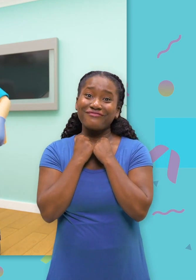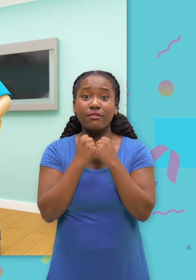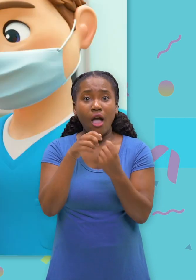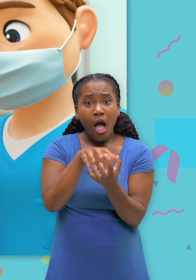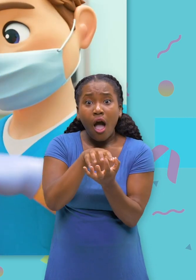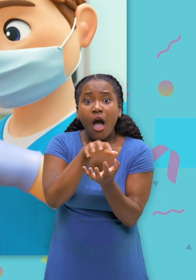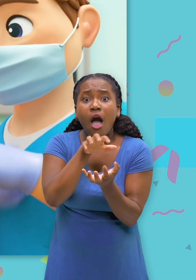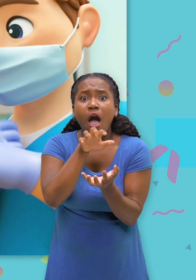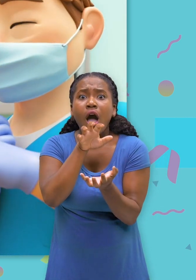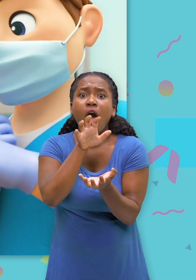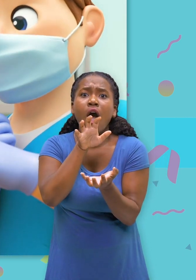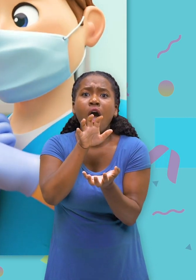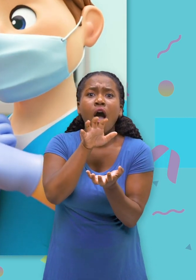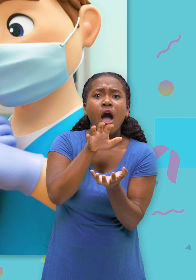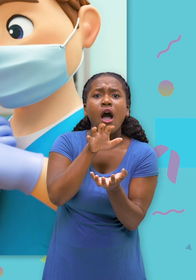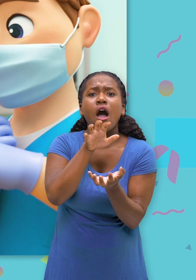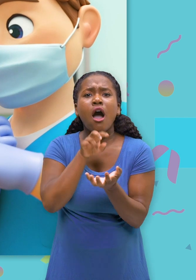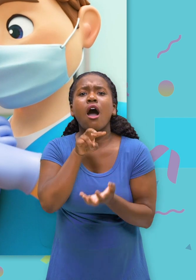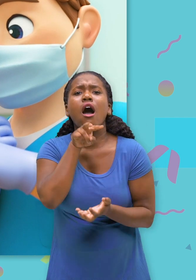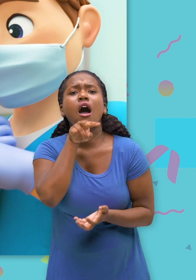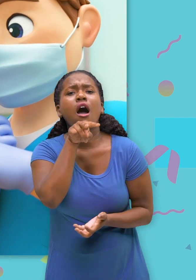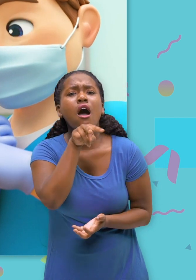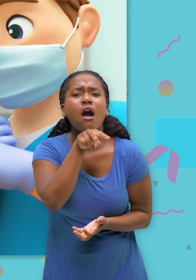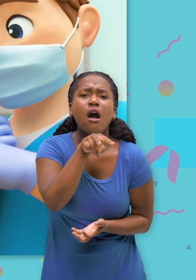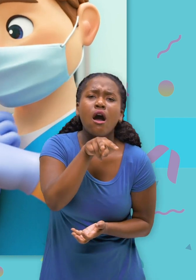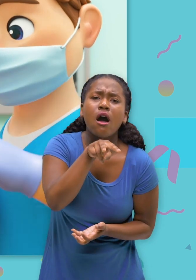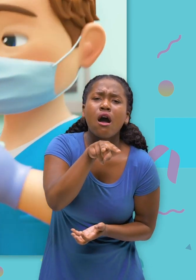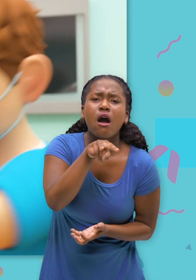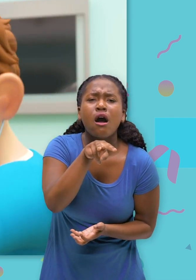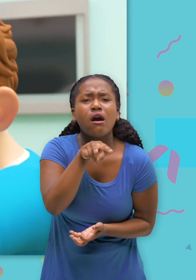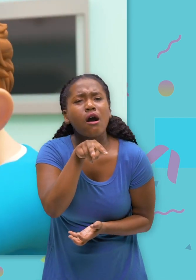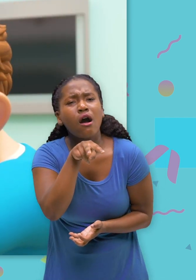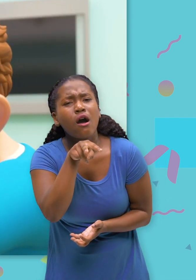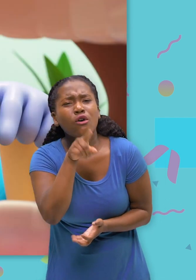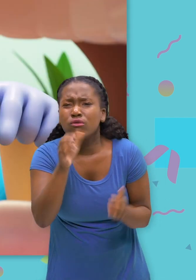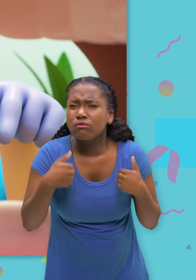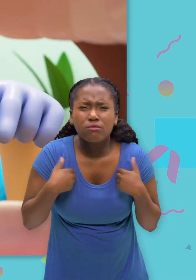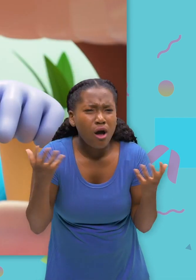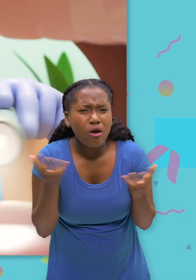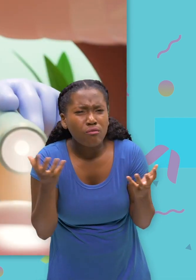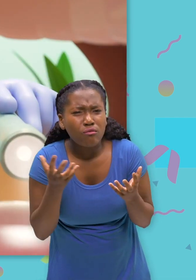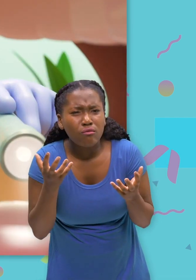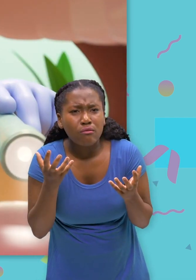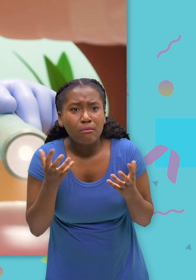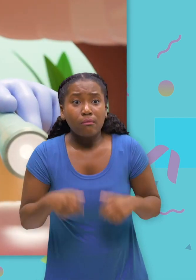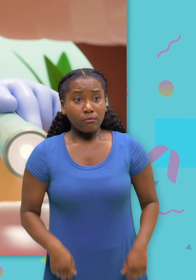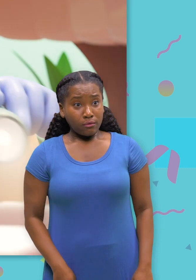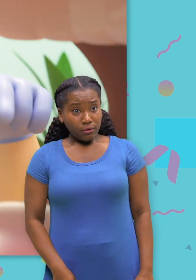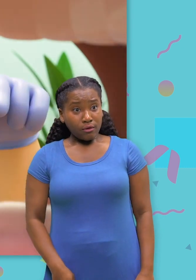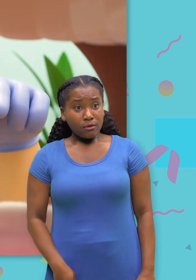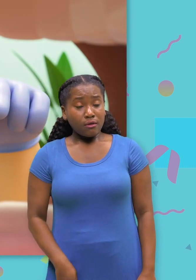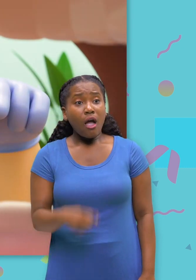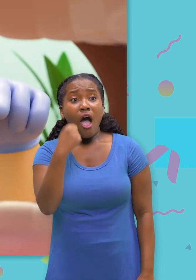care. Open your mouth. Open your mouth. What have you got there? What have you got